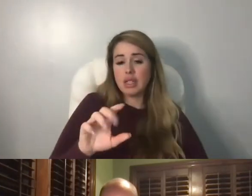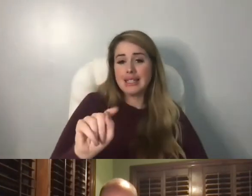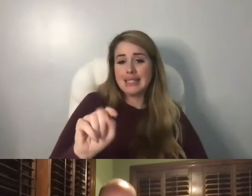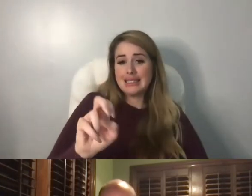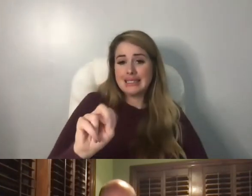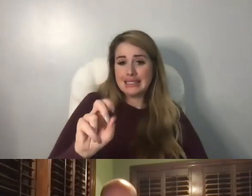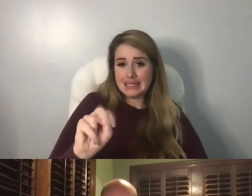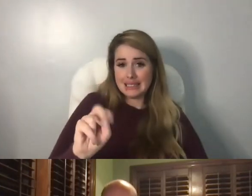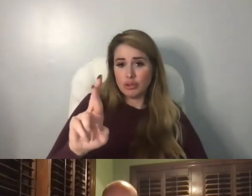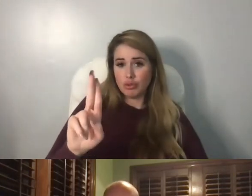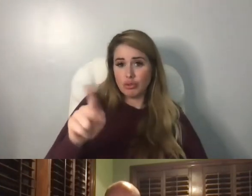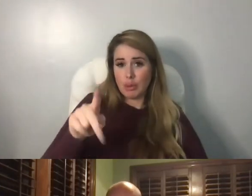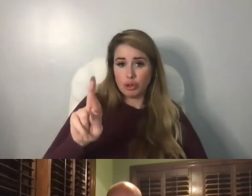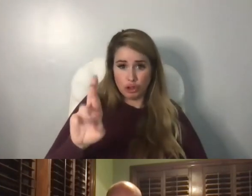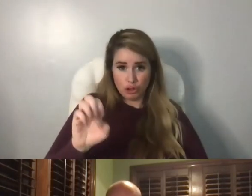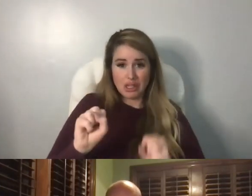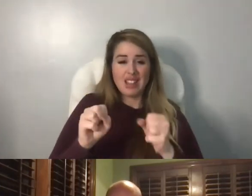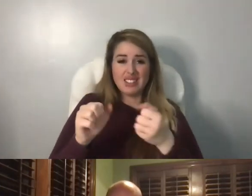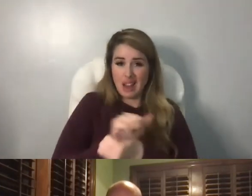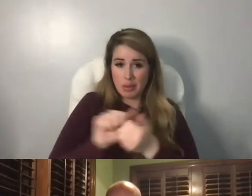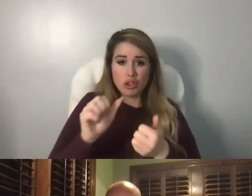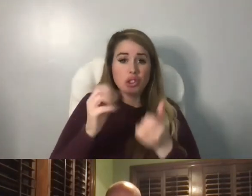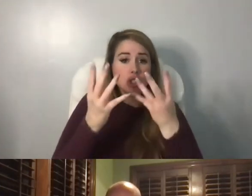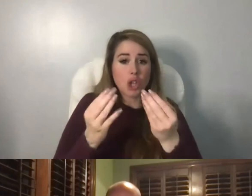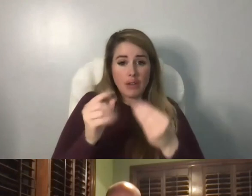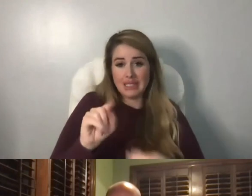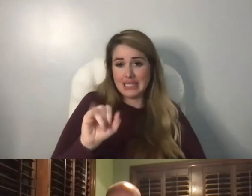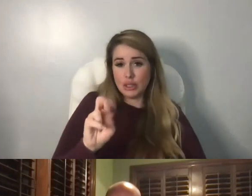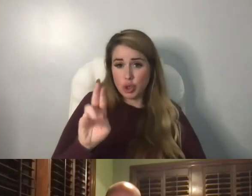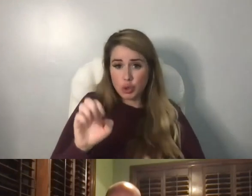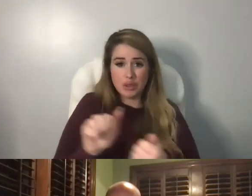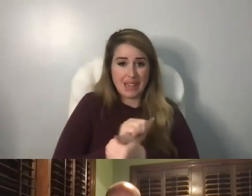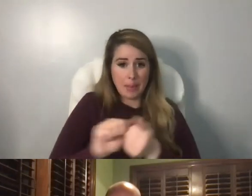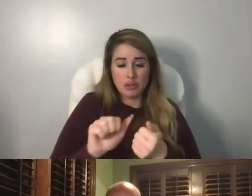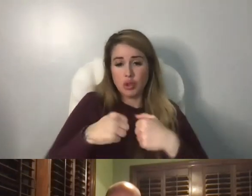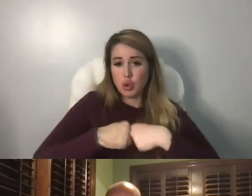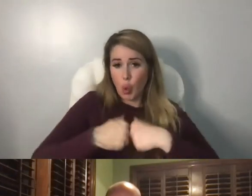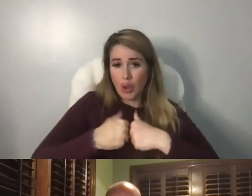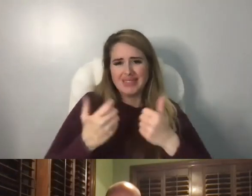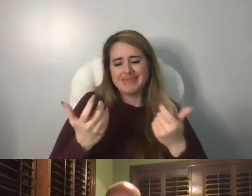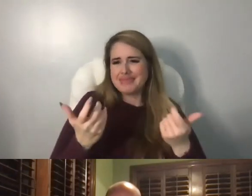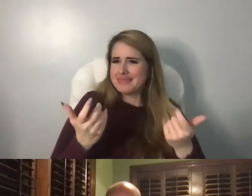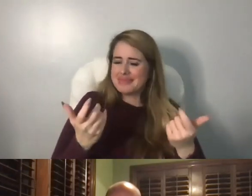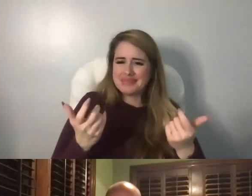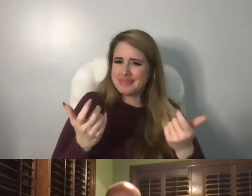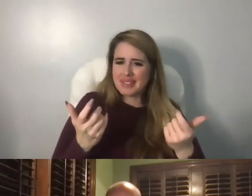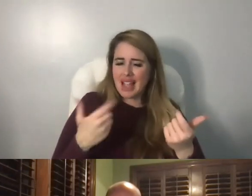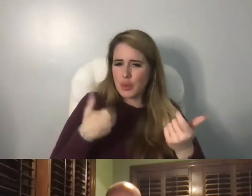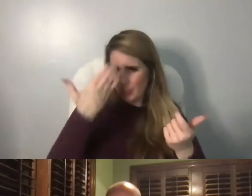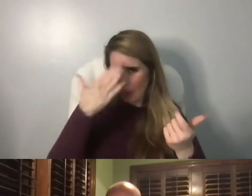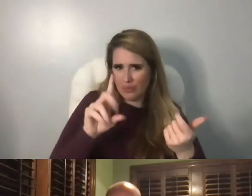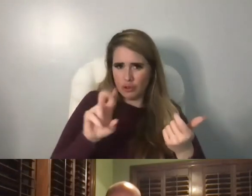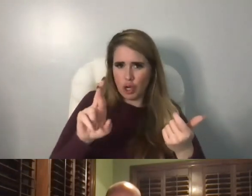soft tissues. In the joints, they cause damage to the joints. So I don't know if Dr. Moss has